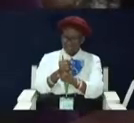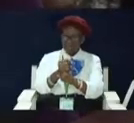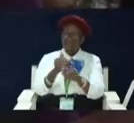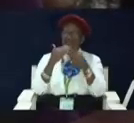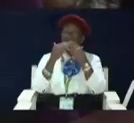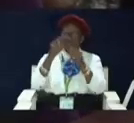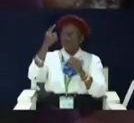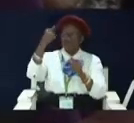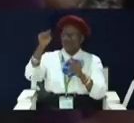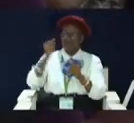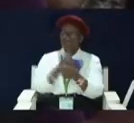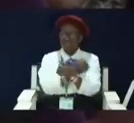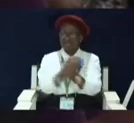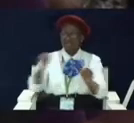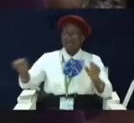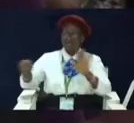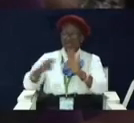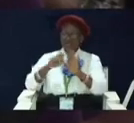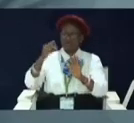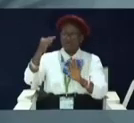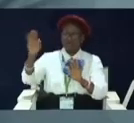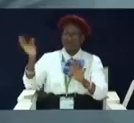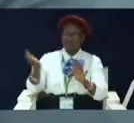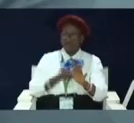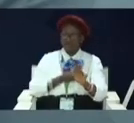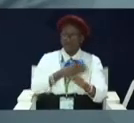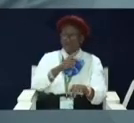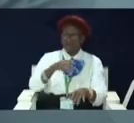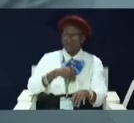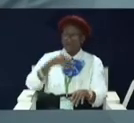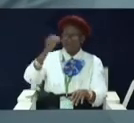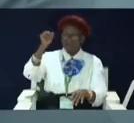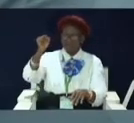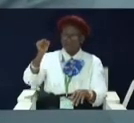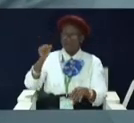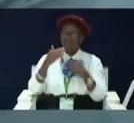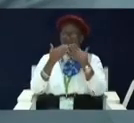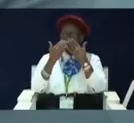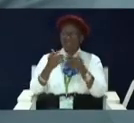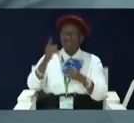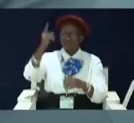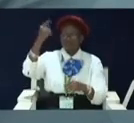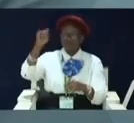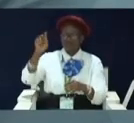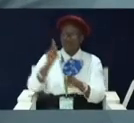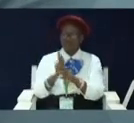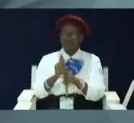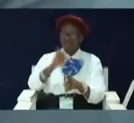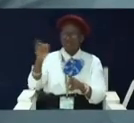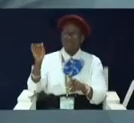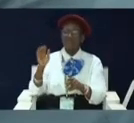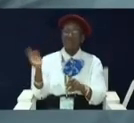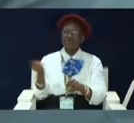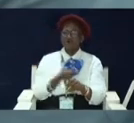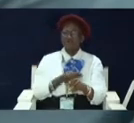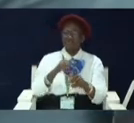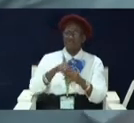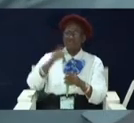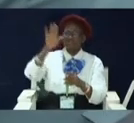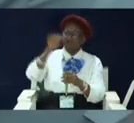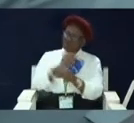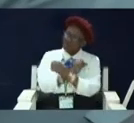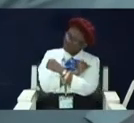for the salvation of our souls. Thank you for keeping us in your